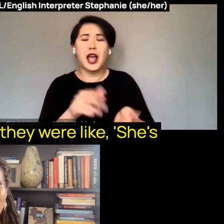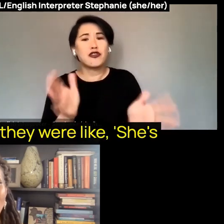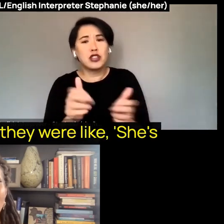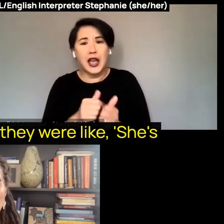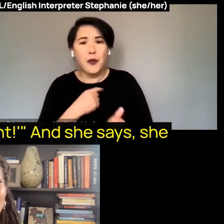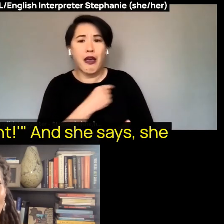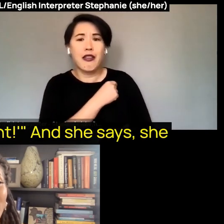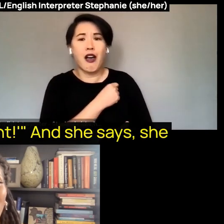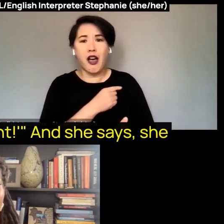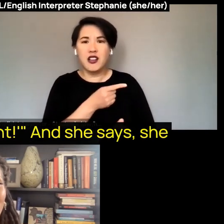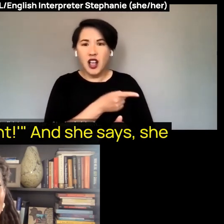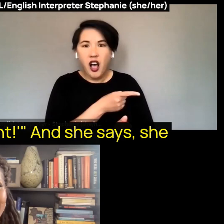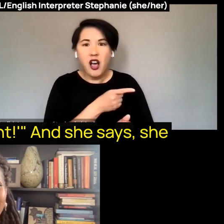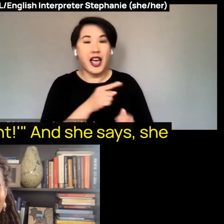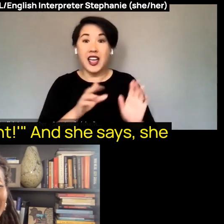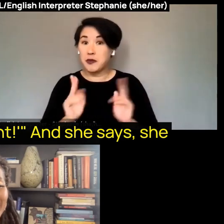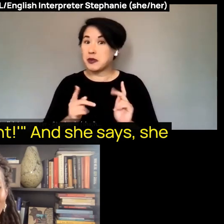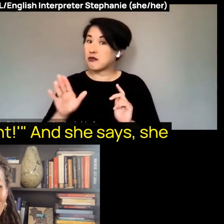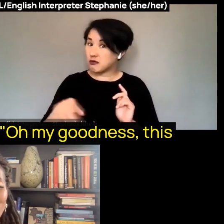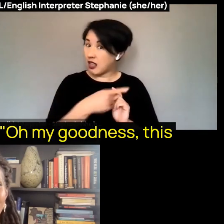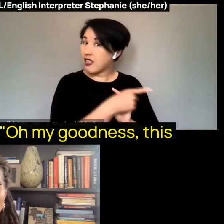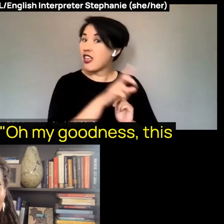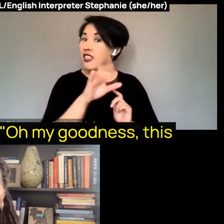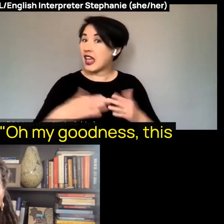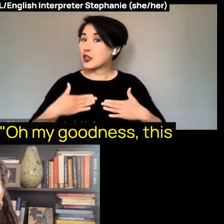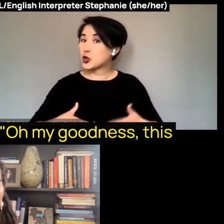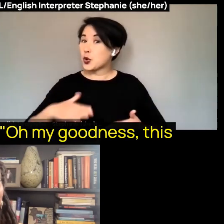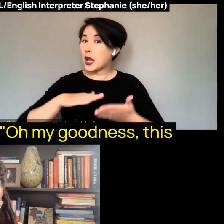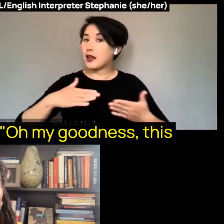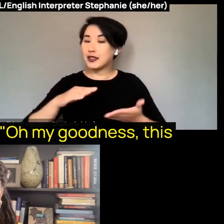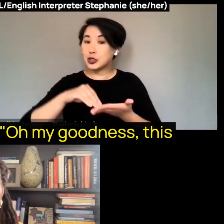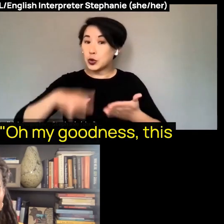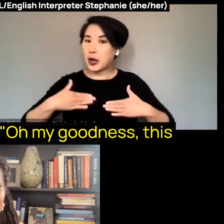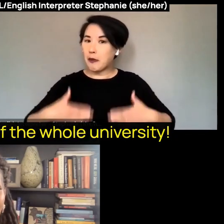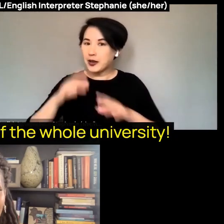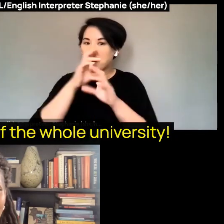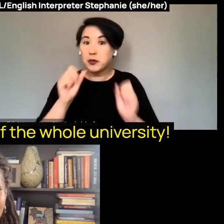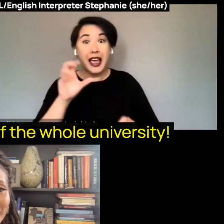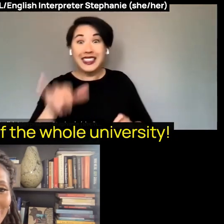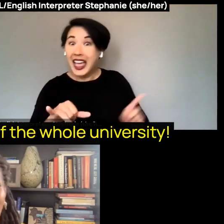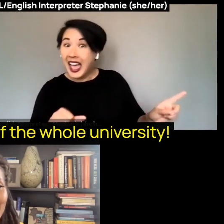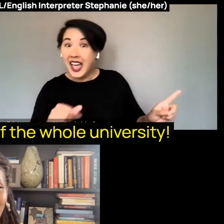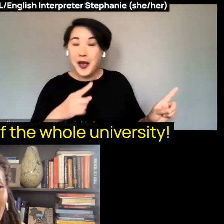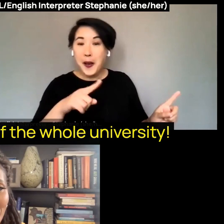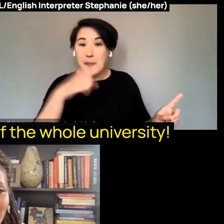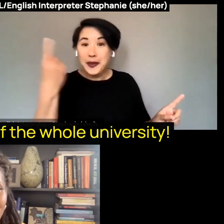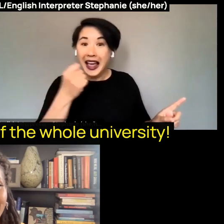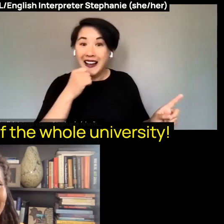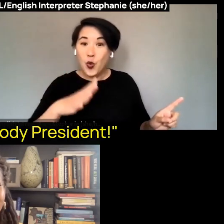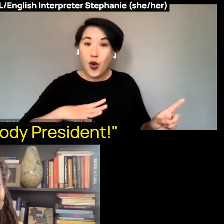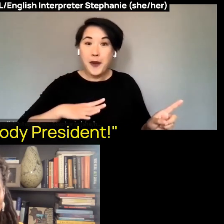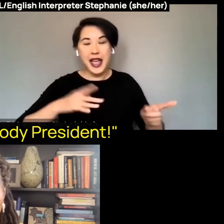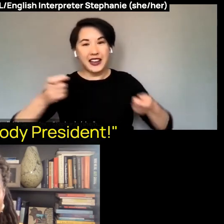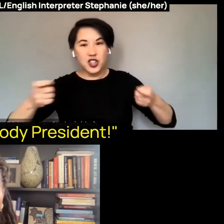And they were like, "She's the student body president." And she said she just remembered thinking, "Oh my goodness, this Black woman is in charge of the whole